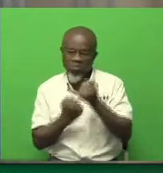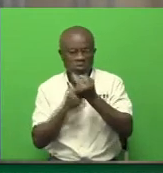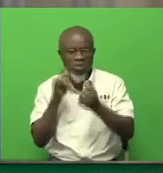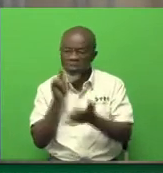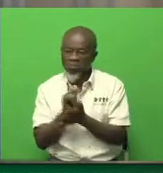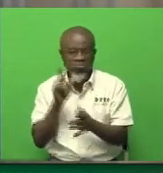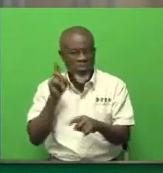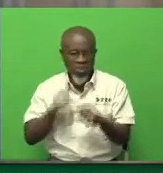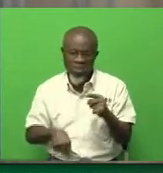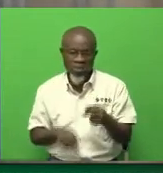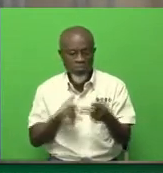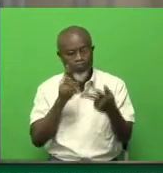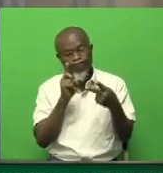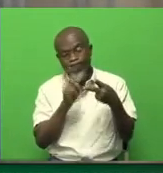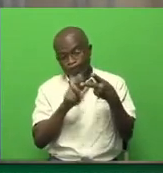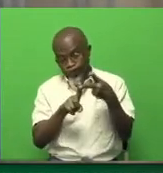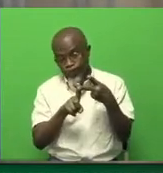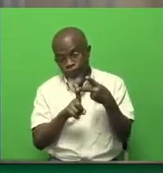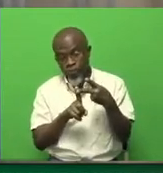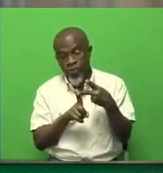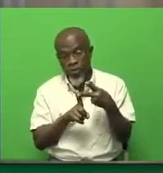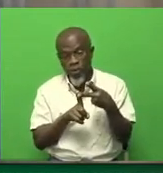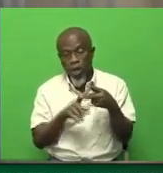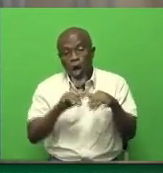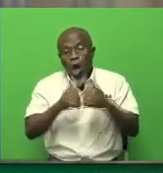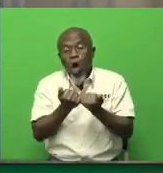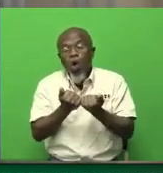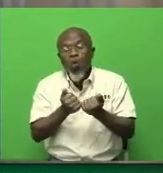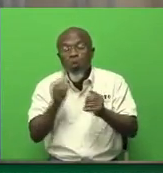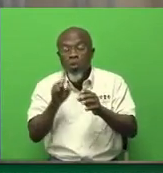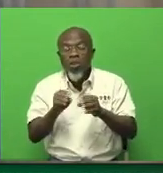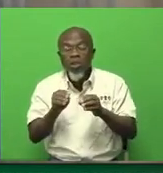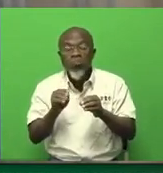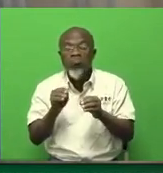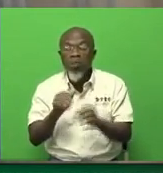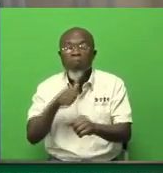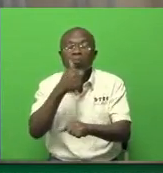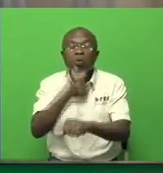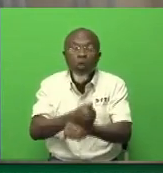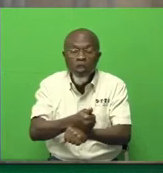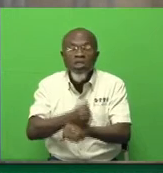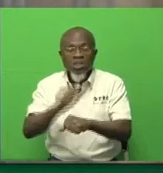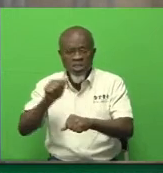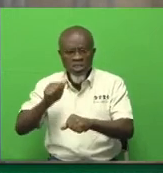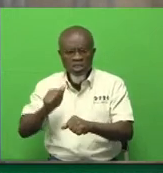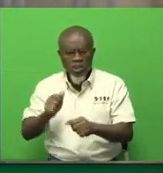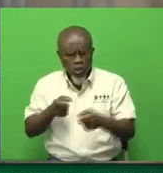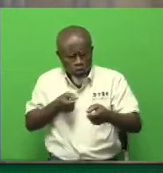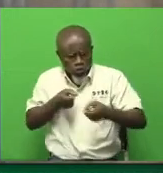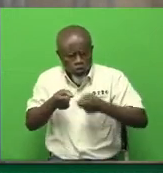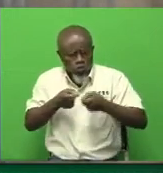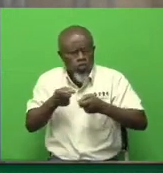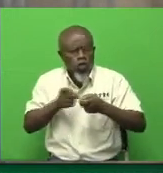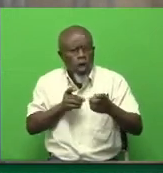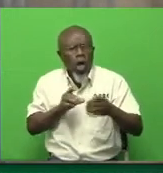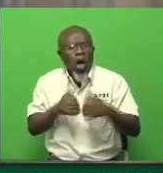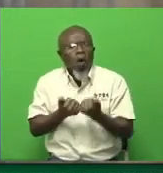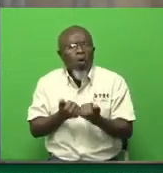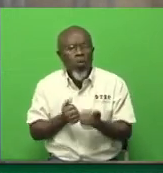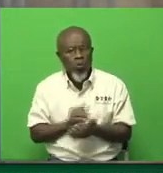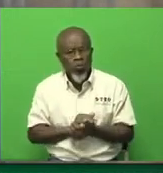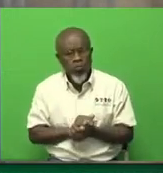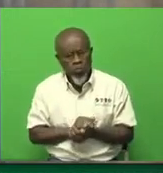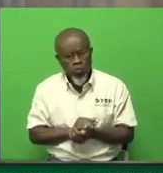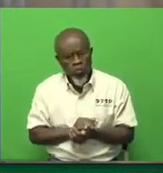we could second the process of a point in the director the power and jurisdiction of the director and the Define